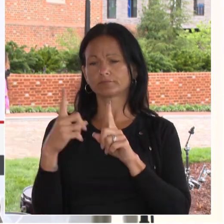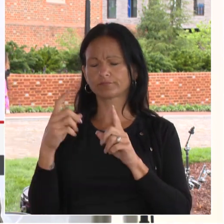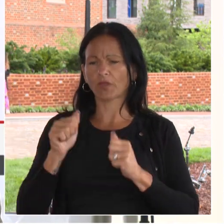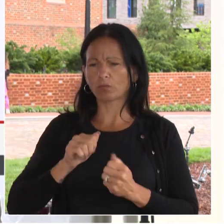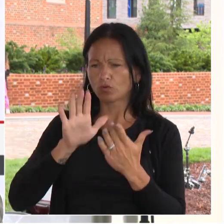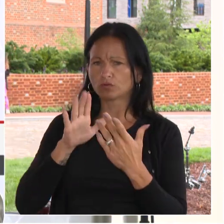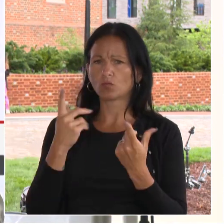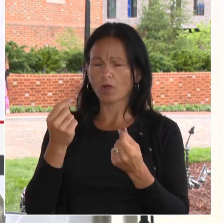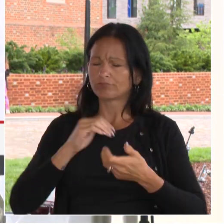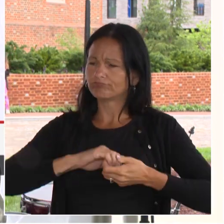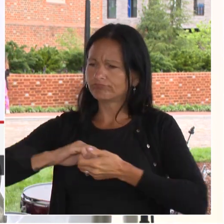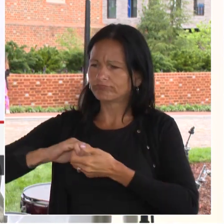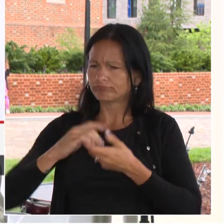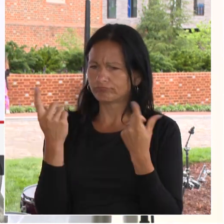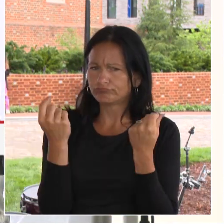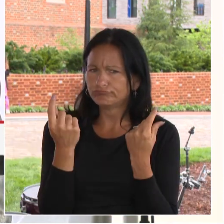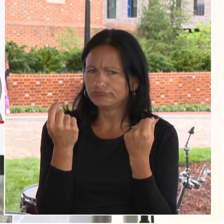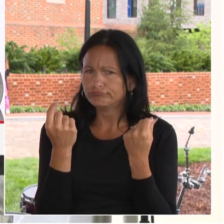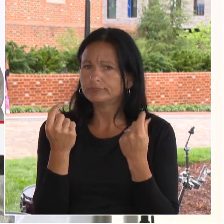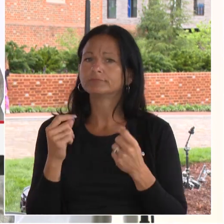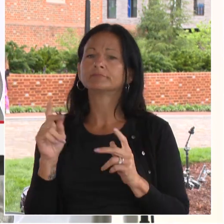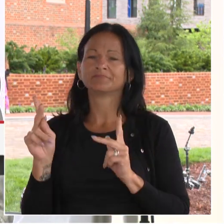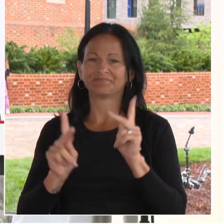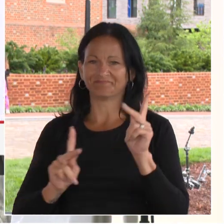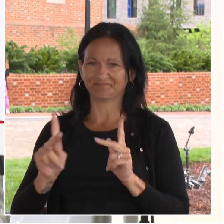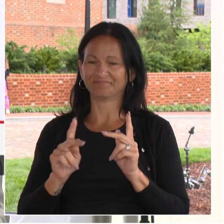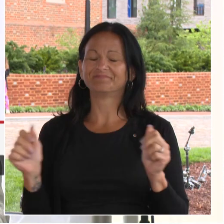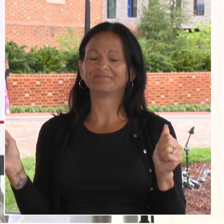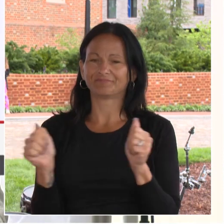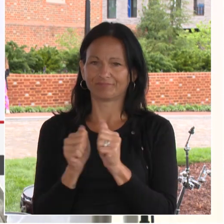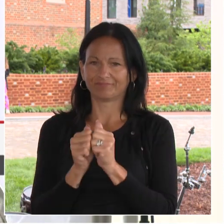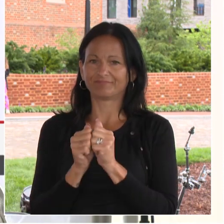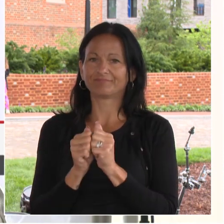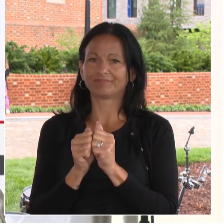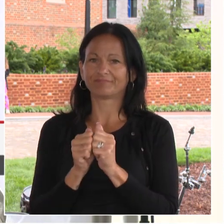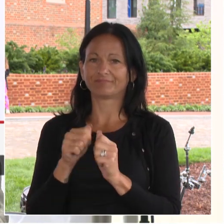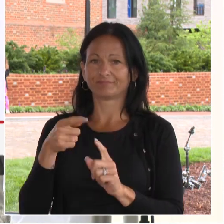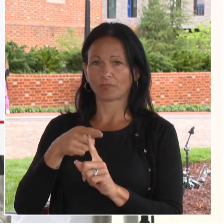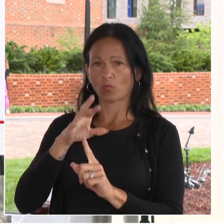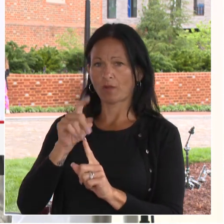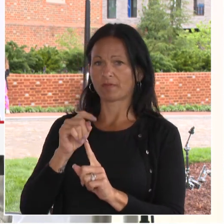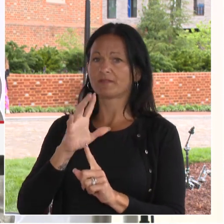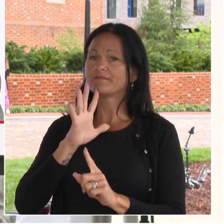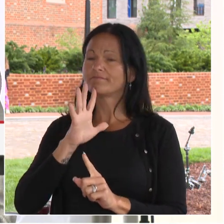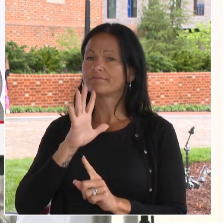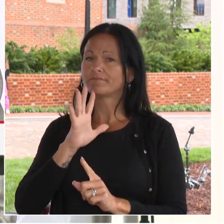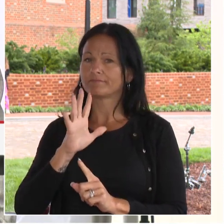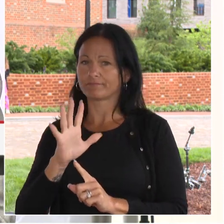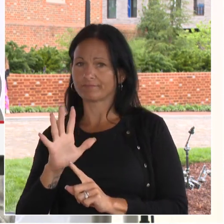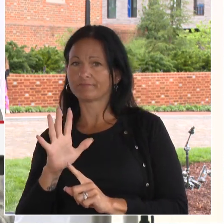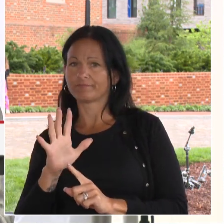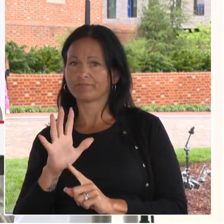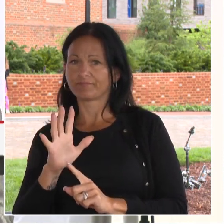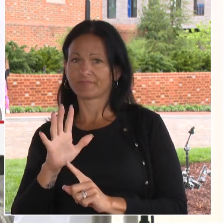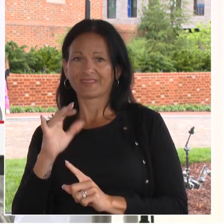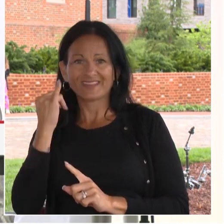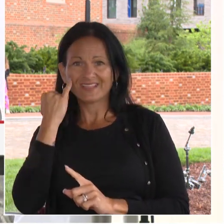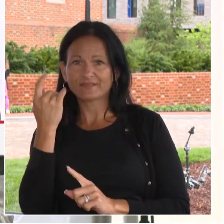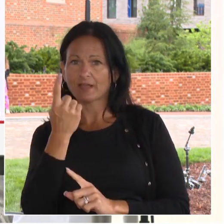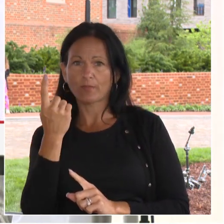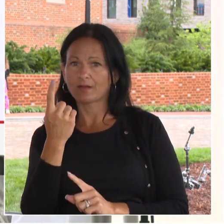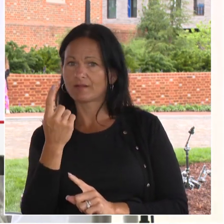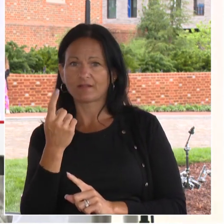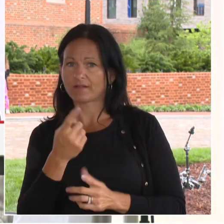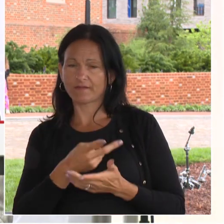Rob is, by the way, you have his personal phone number every time something went wrong. And by the way, keep calling because he's not